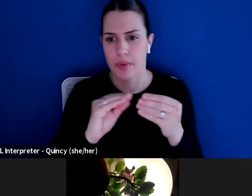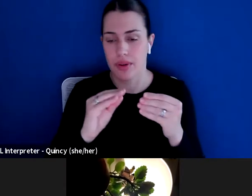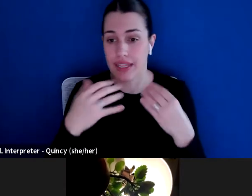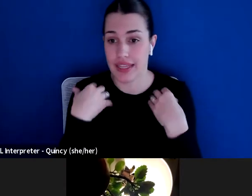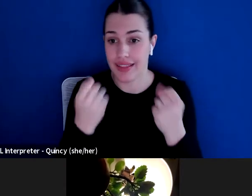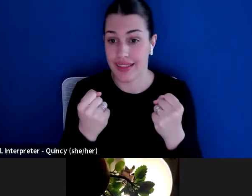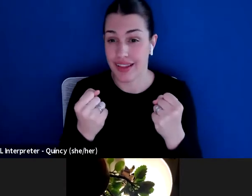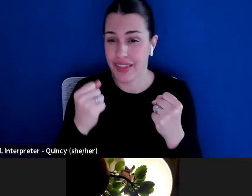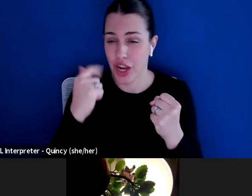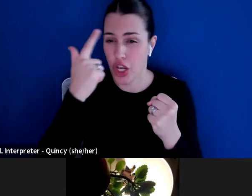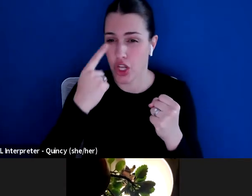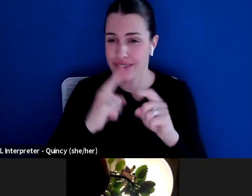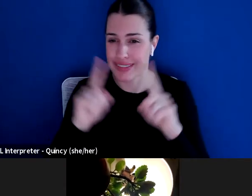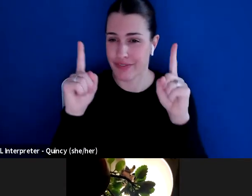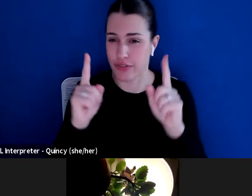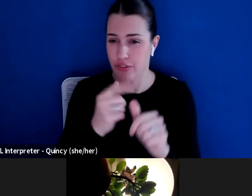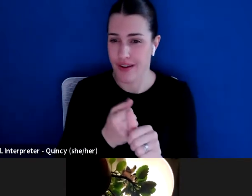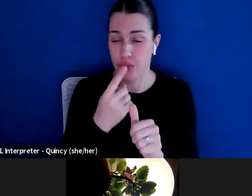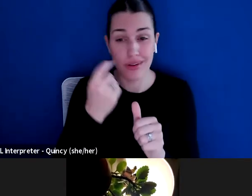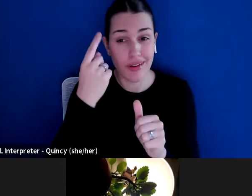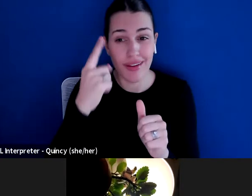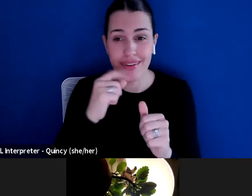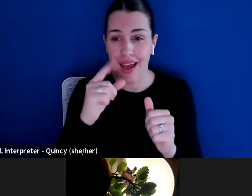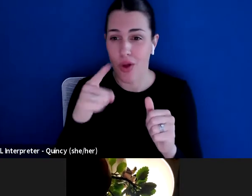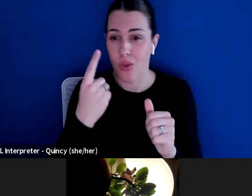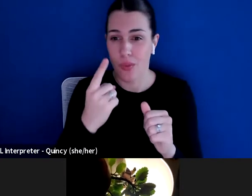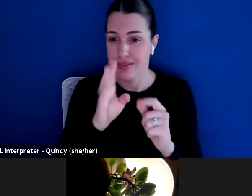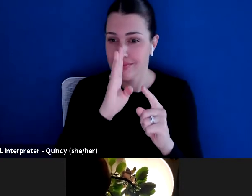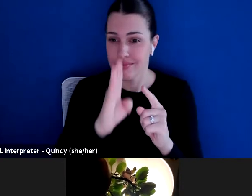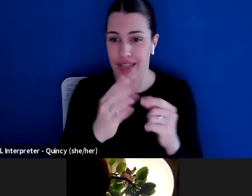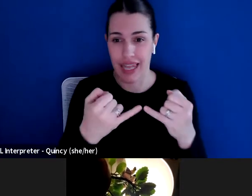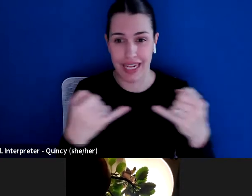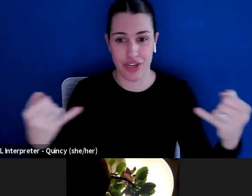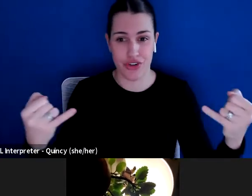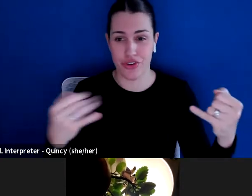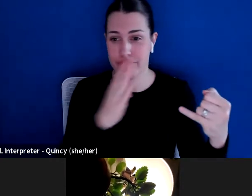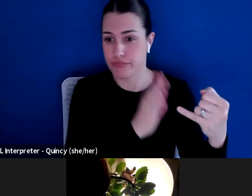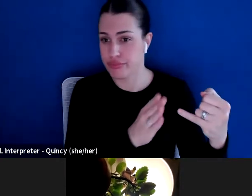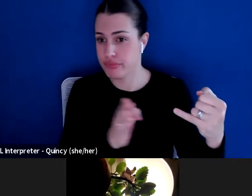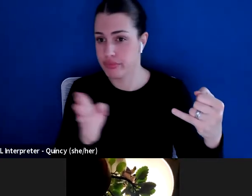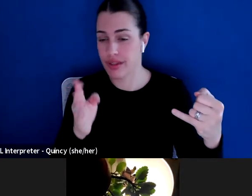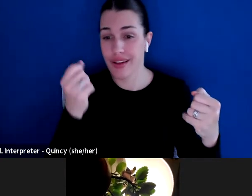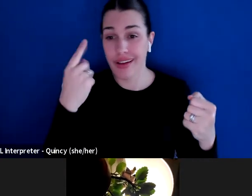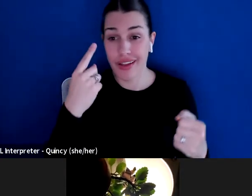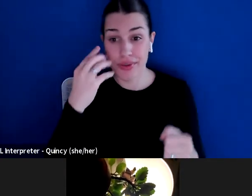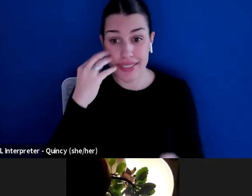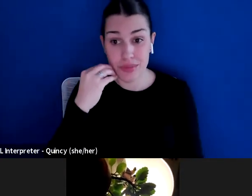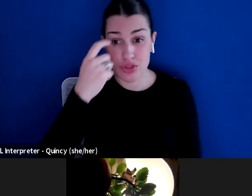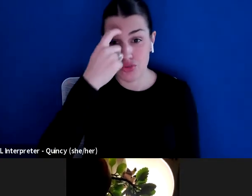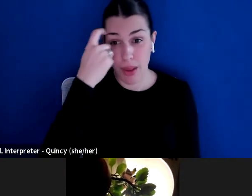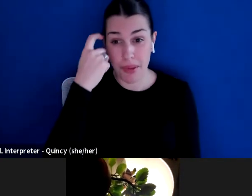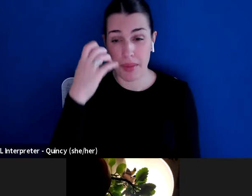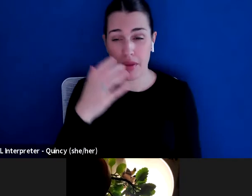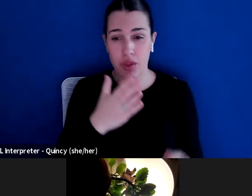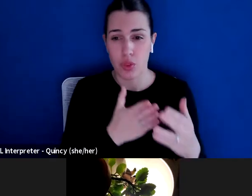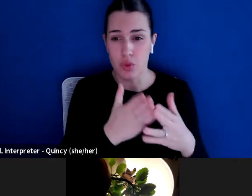for everyone. Healing is not necessarily linear. Sometimes if you've experienced trauma, you might go through phases or